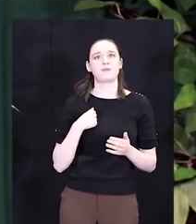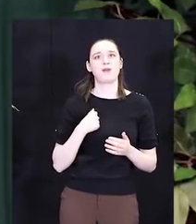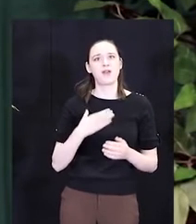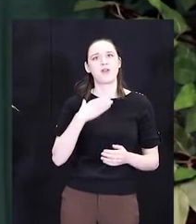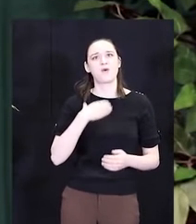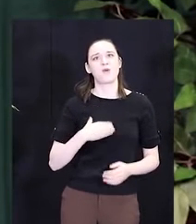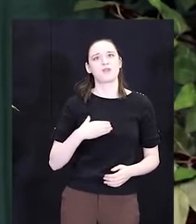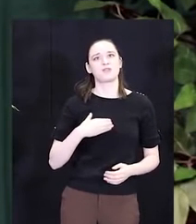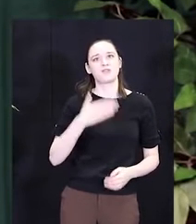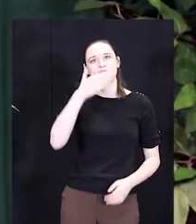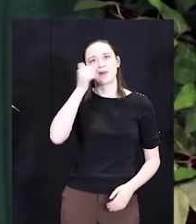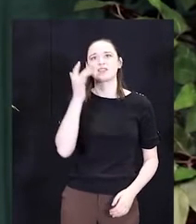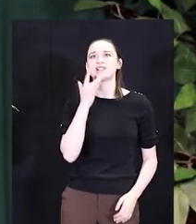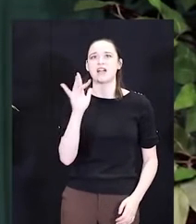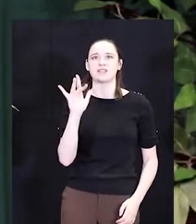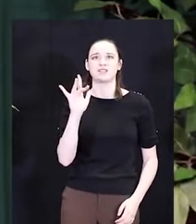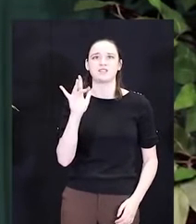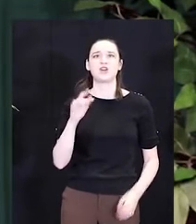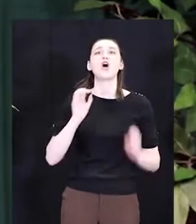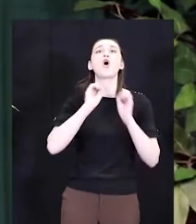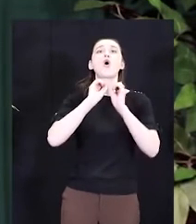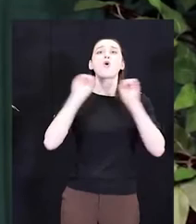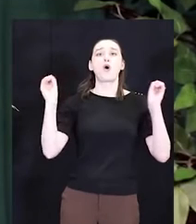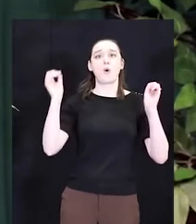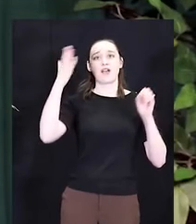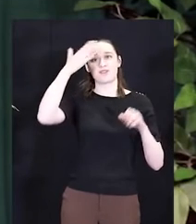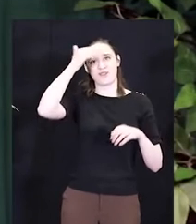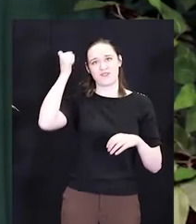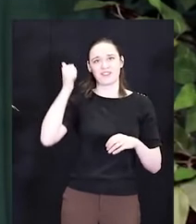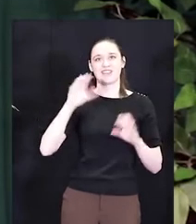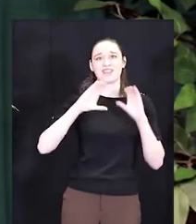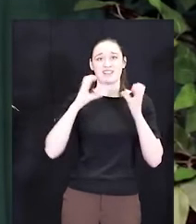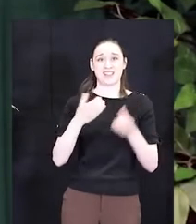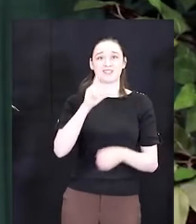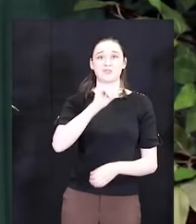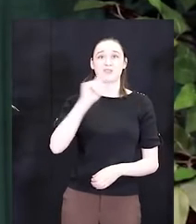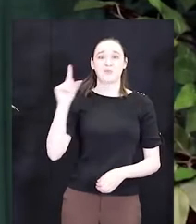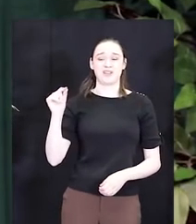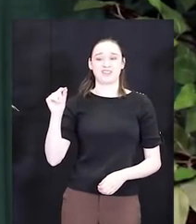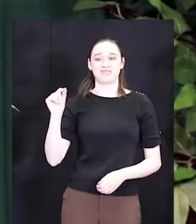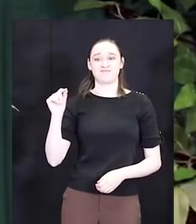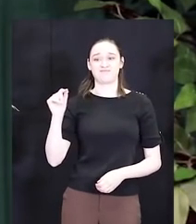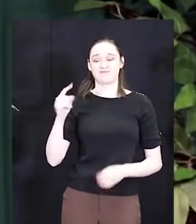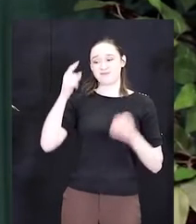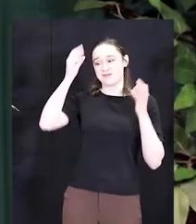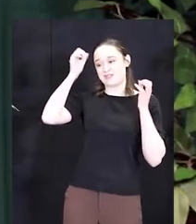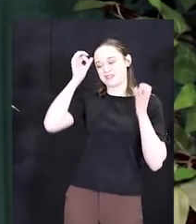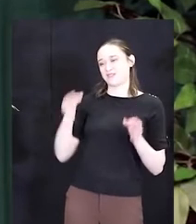the best. No one will ever forget the class of 2020, certainly not me.